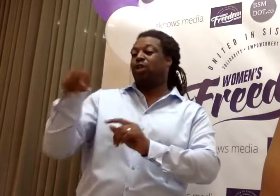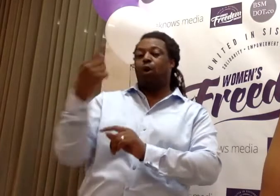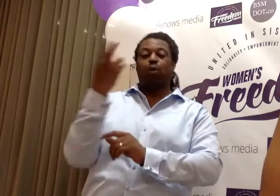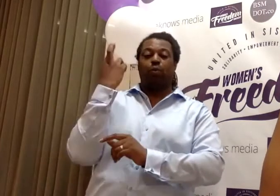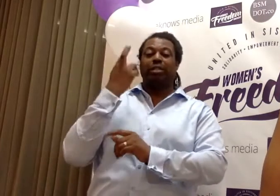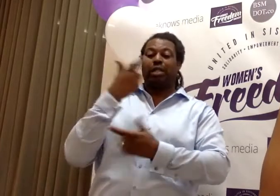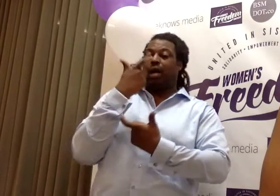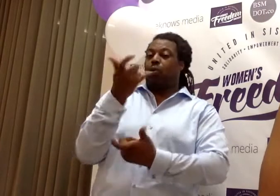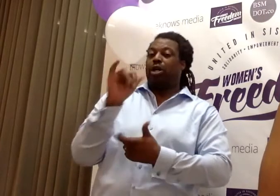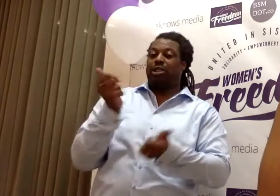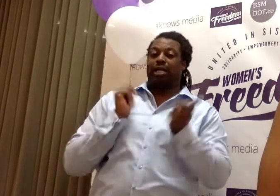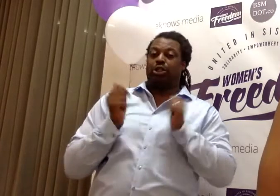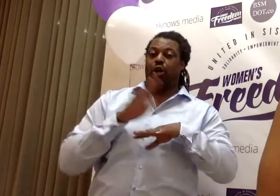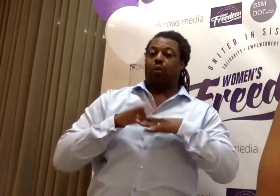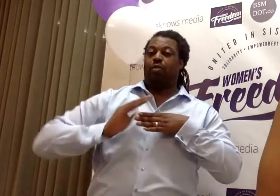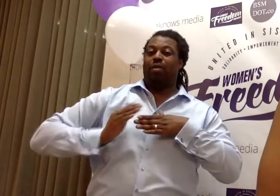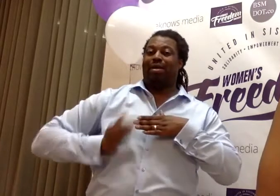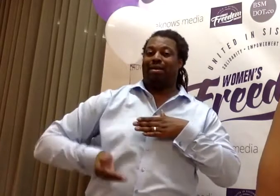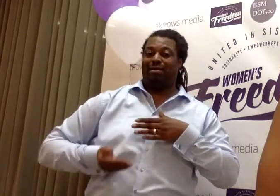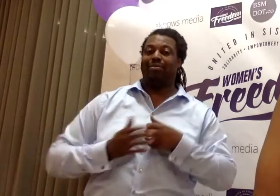LJW Williams.